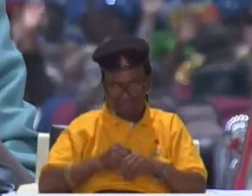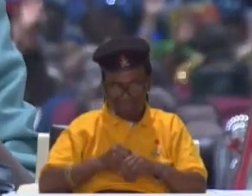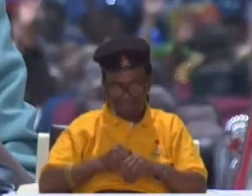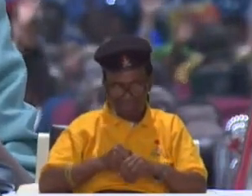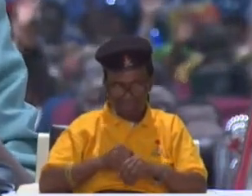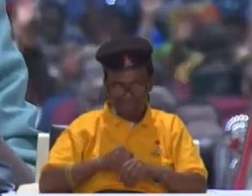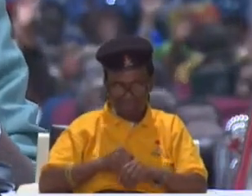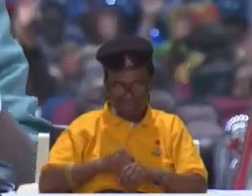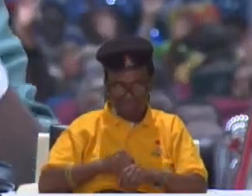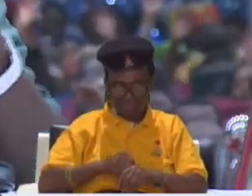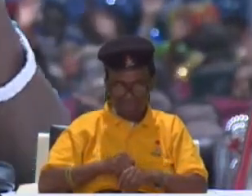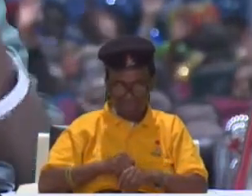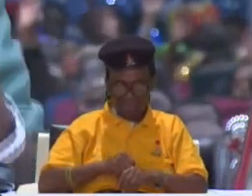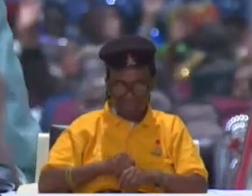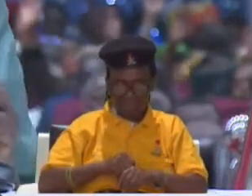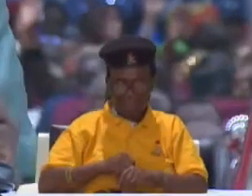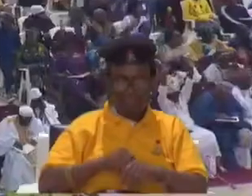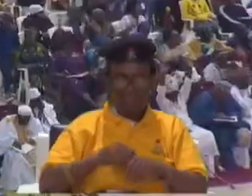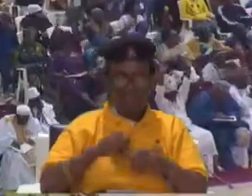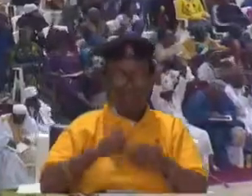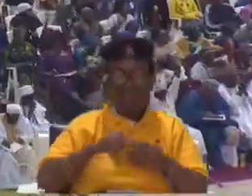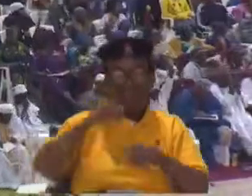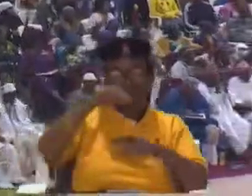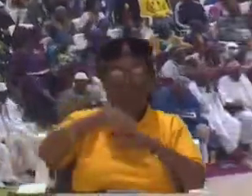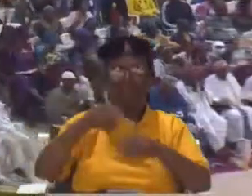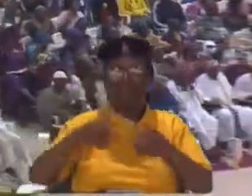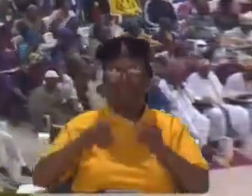tonight, let there be light.